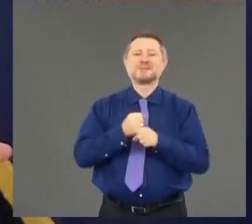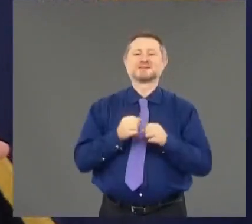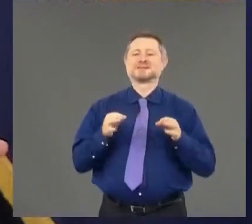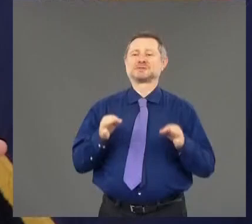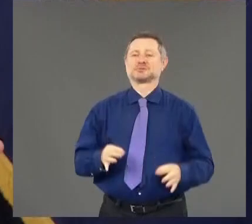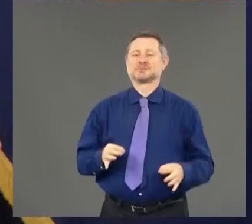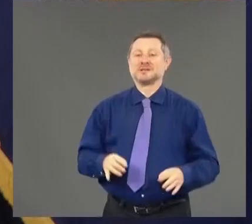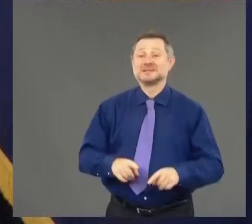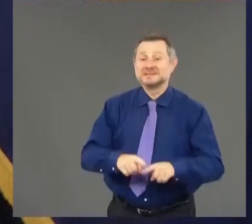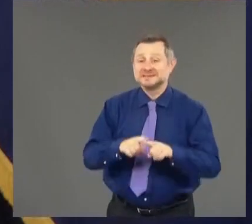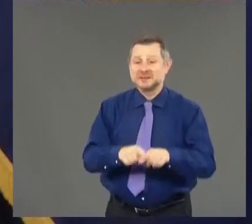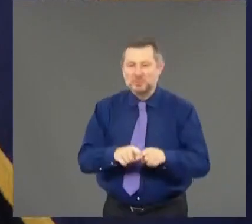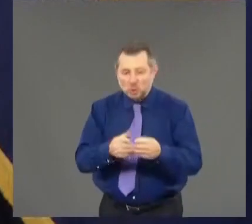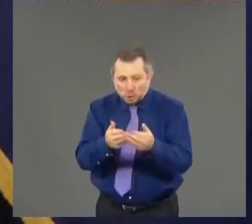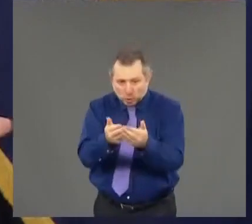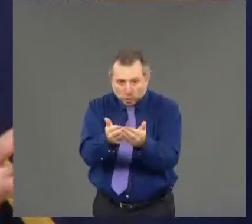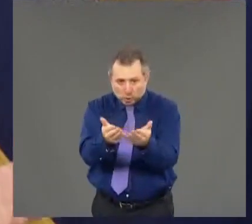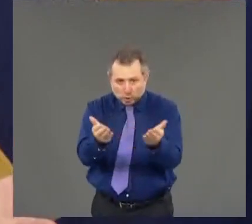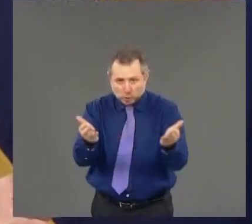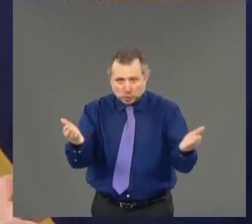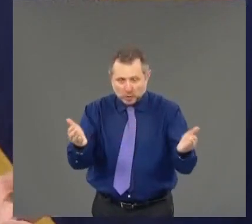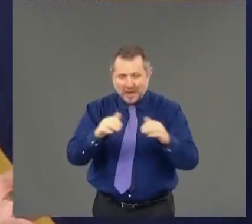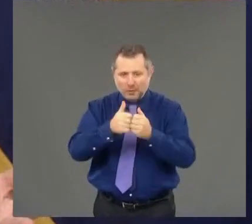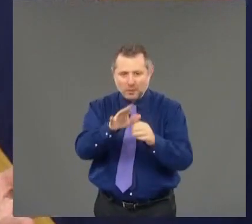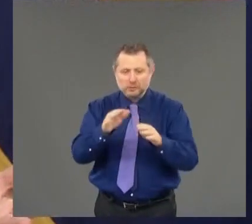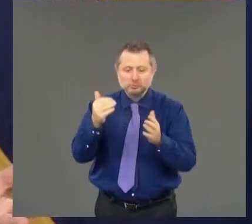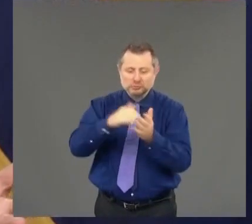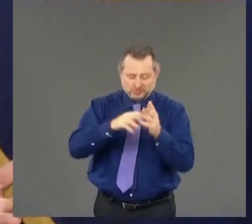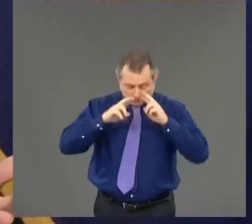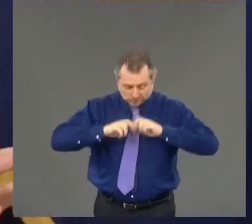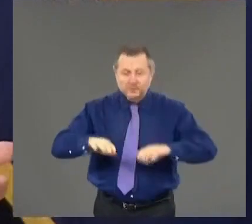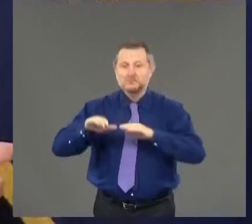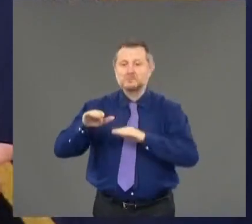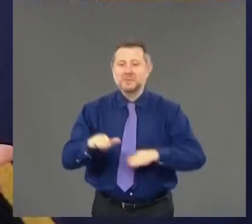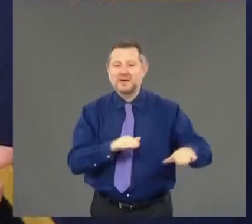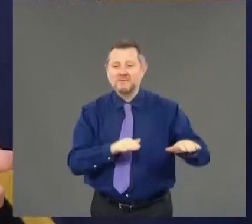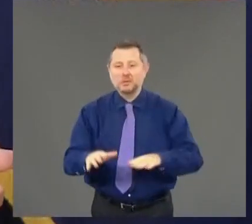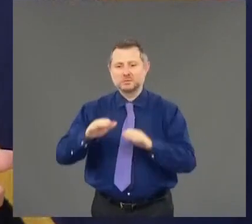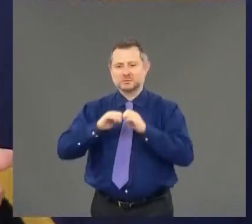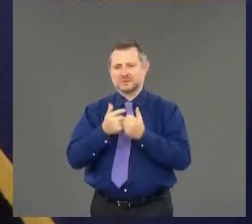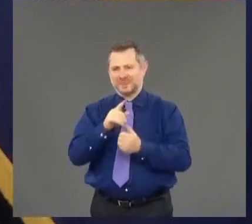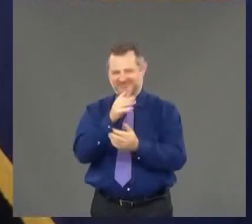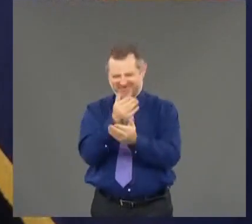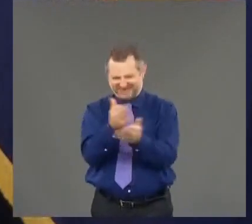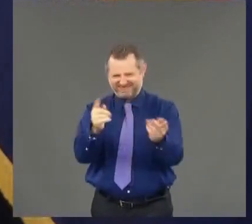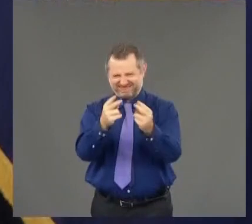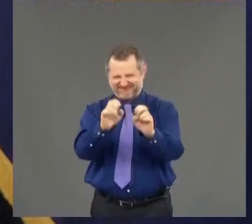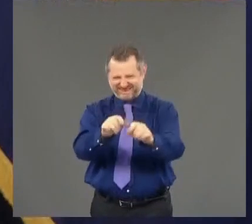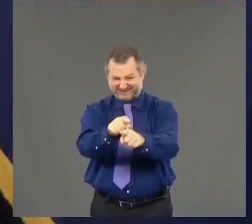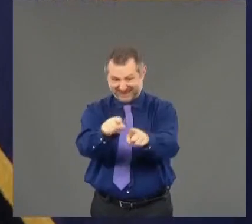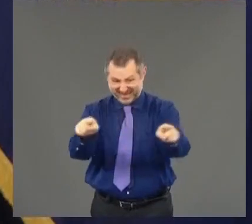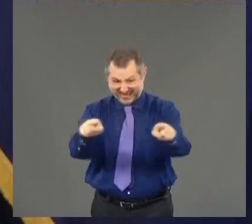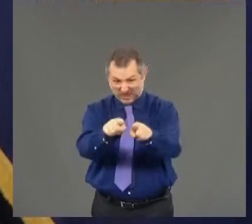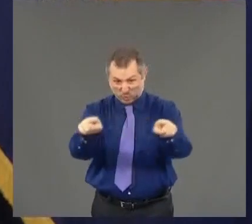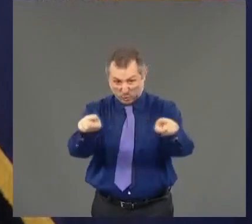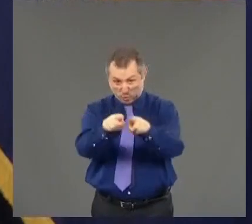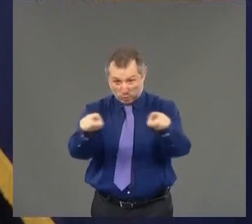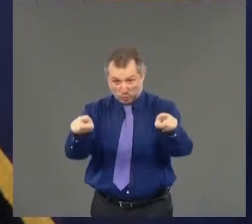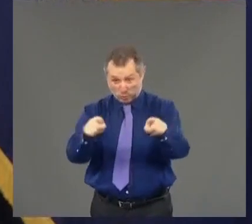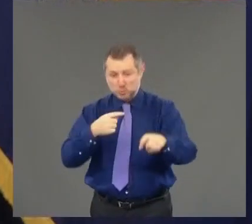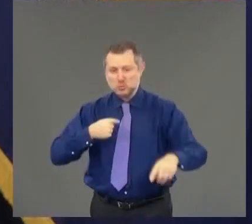do. It depends on what they do. We have to reduce